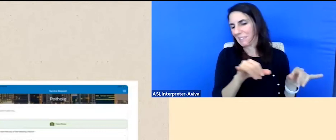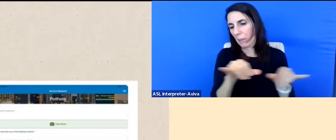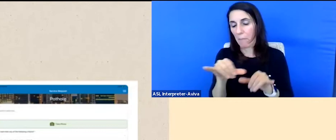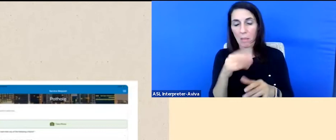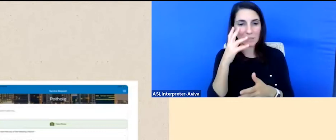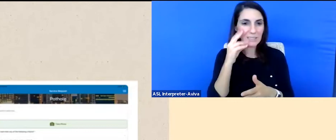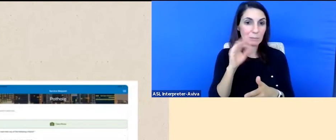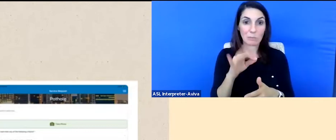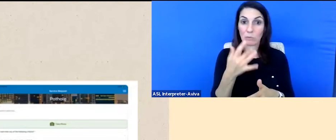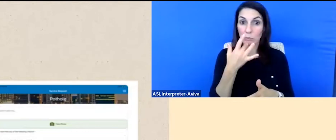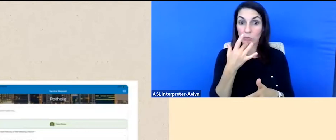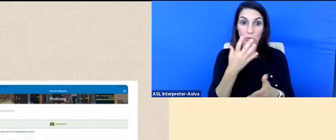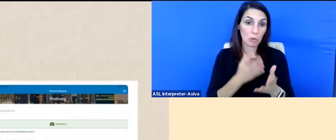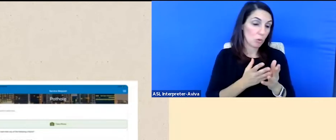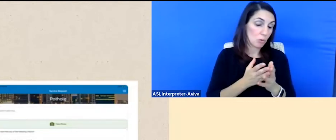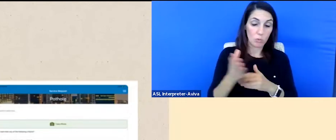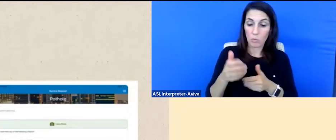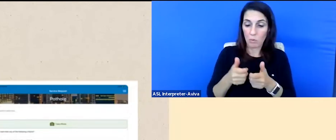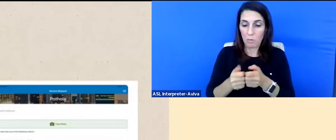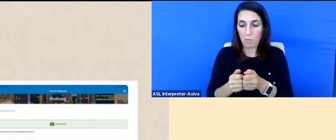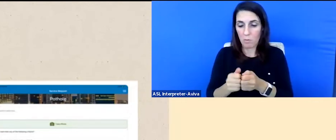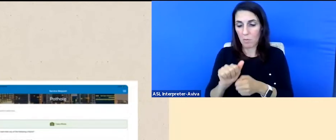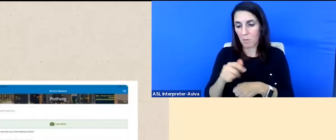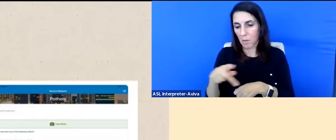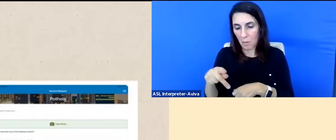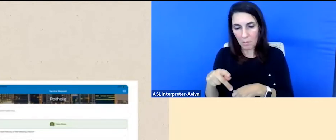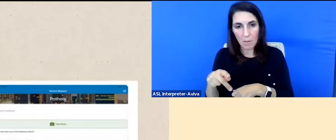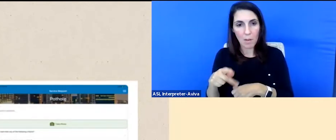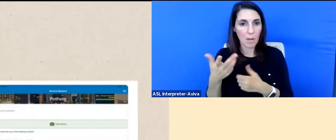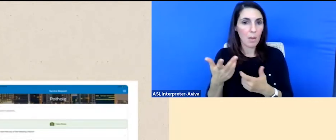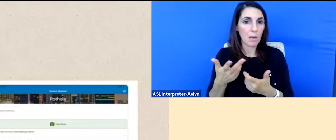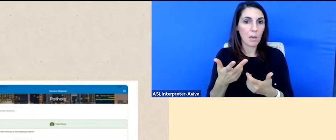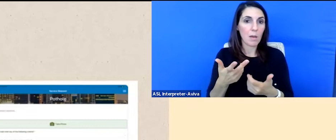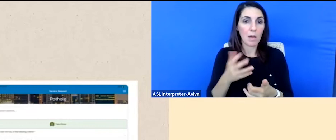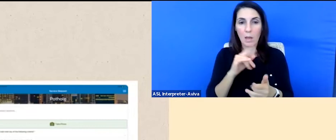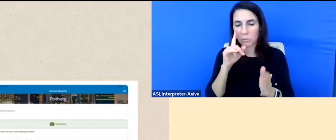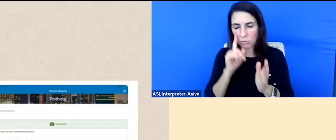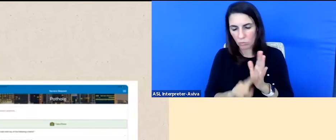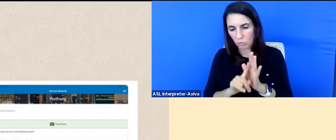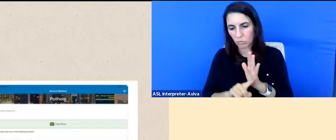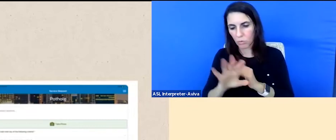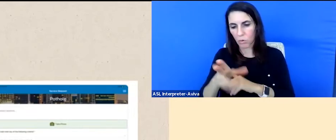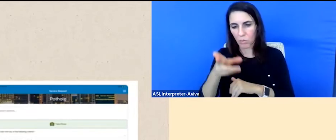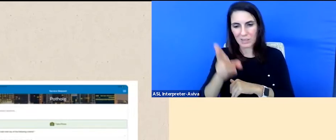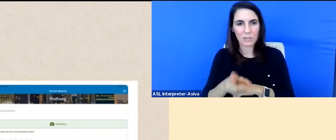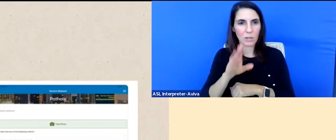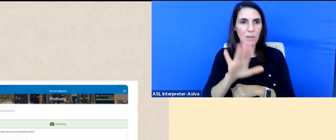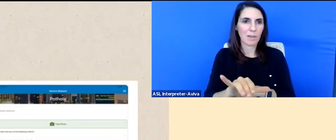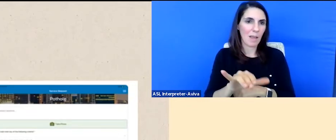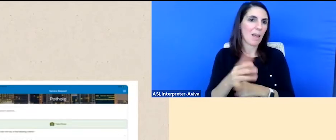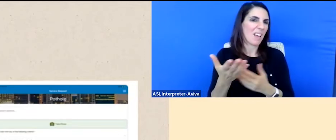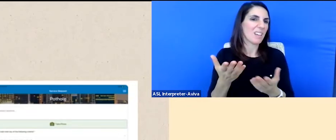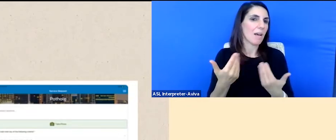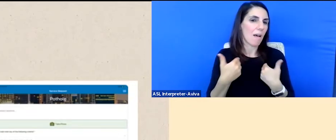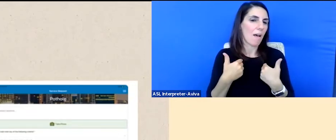prefers to do it via an app and follow a history on your request, the mobile apps offer that